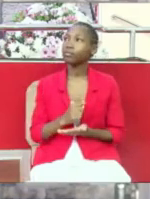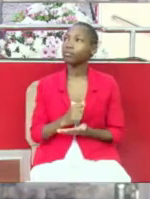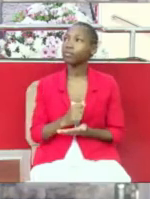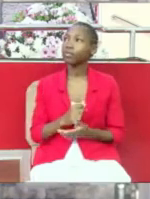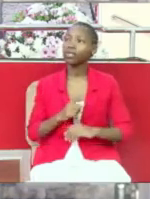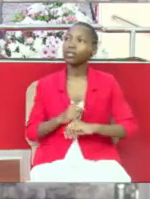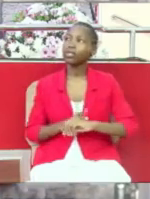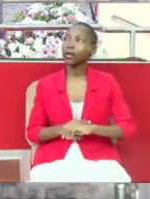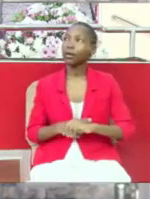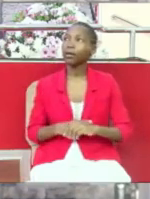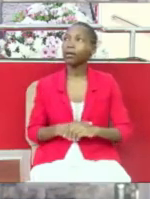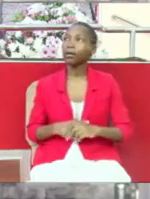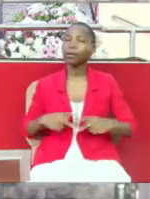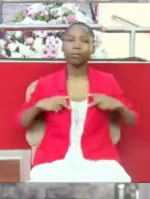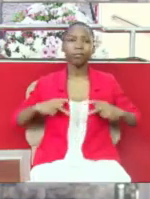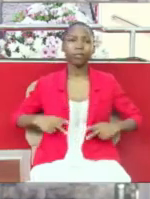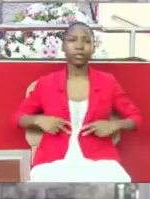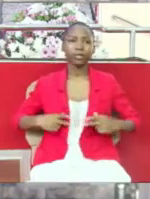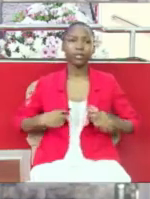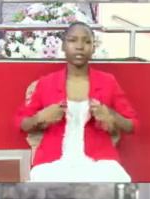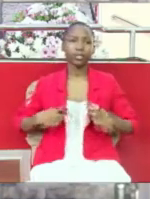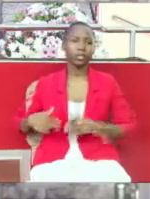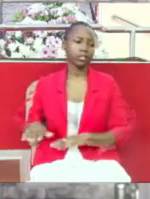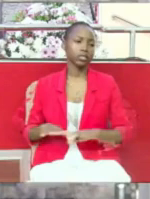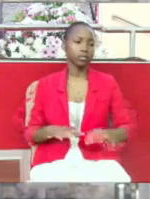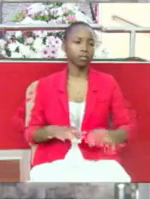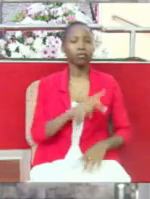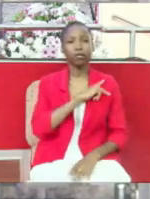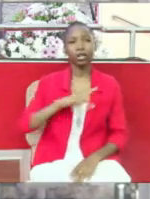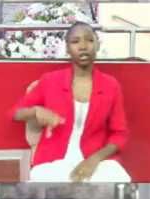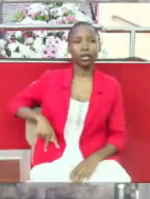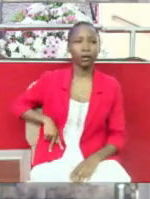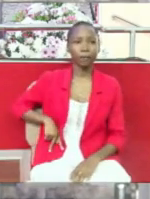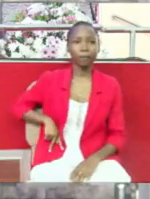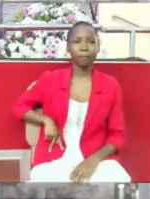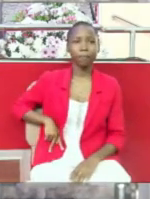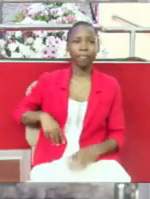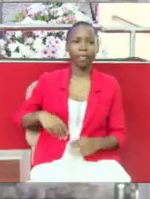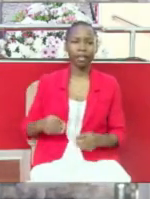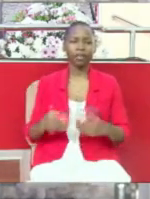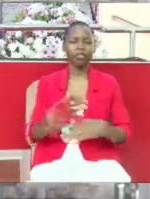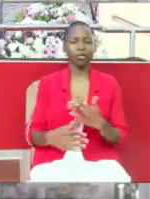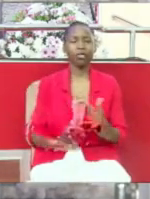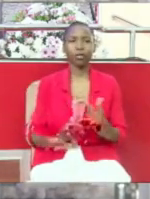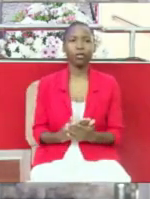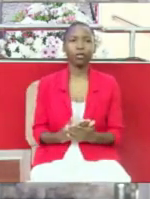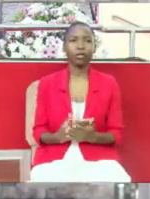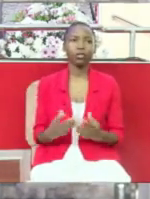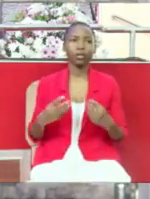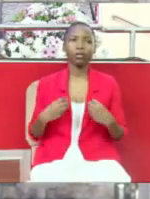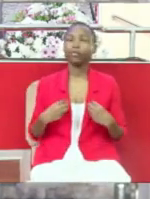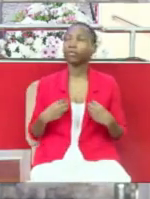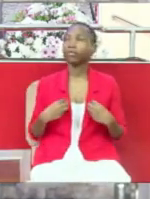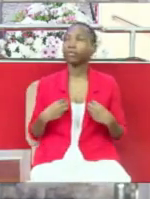spreads their cloth before a king, na hivyo basi mtu akivua, they are saying that we give you all that we have. Linamaanisha unampa kila kitu ambacho unacho. All